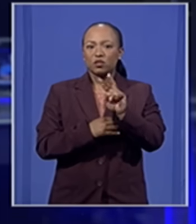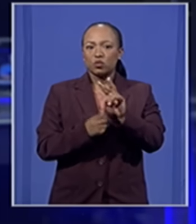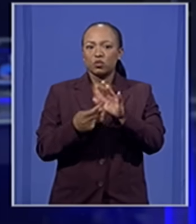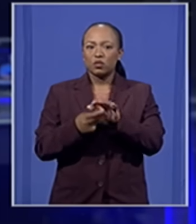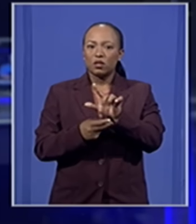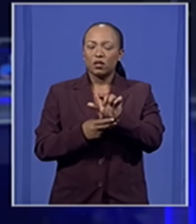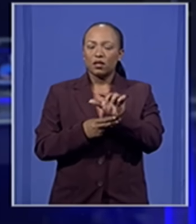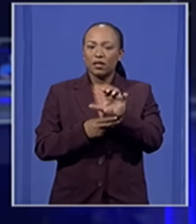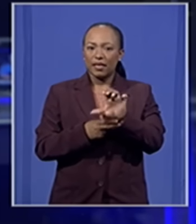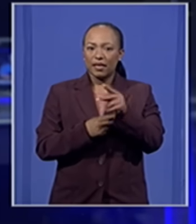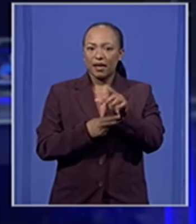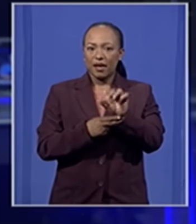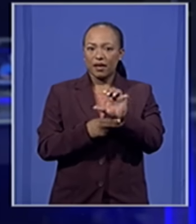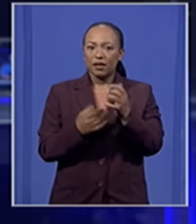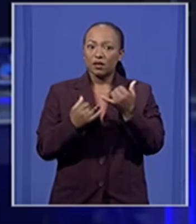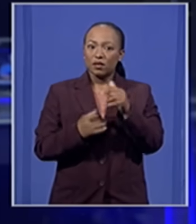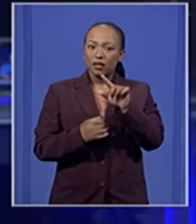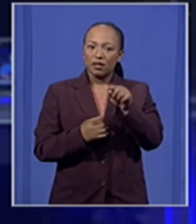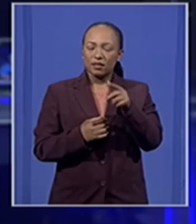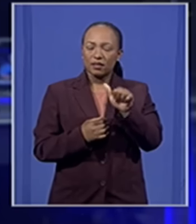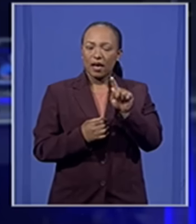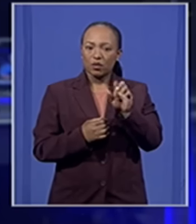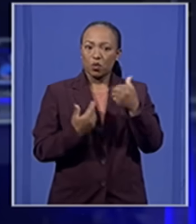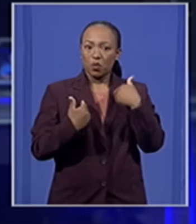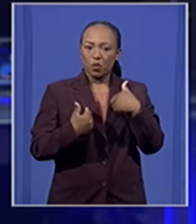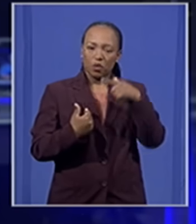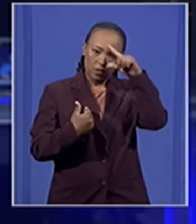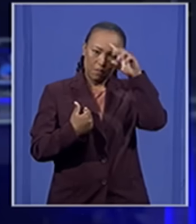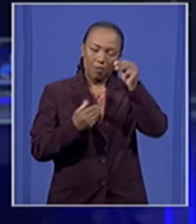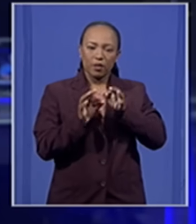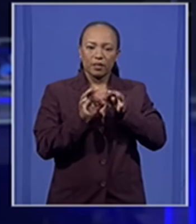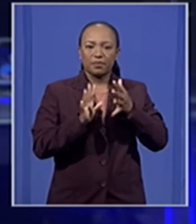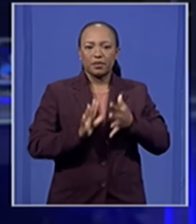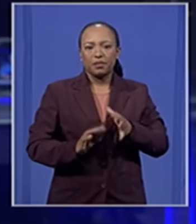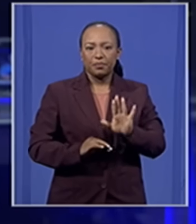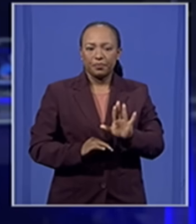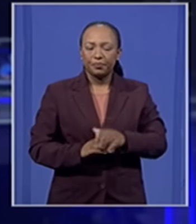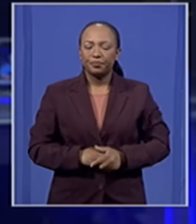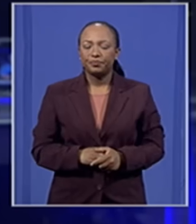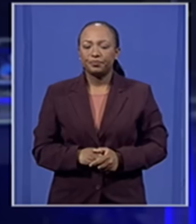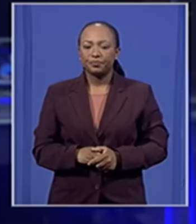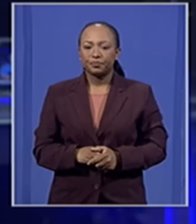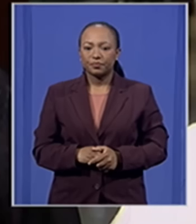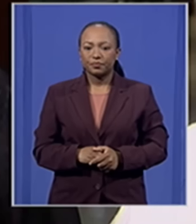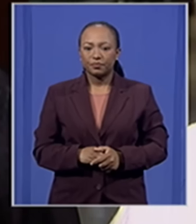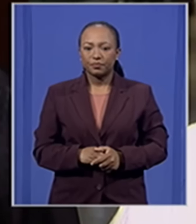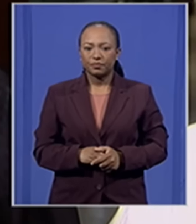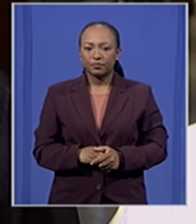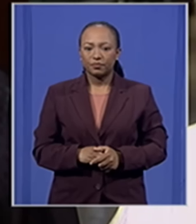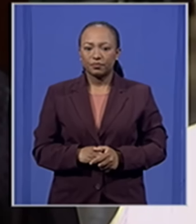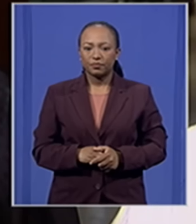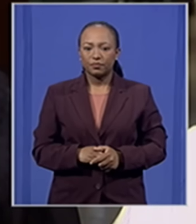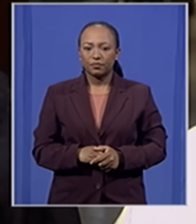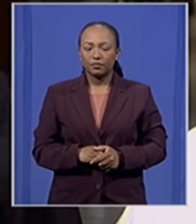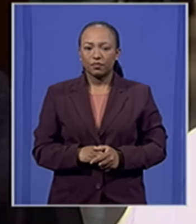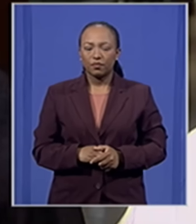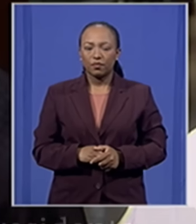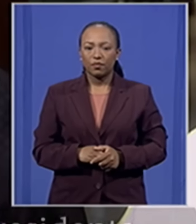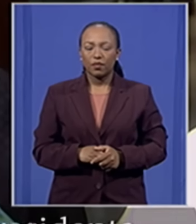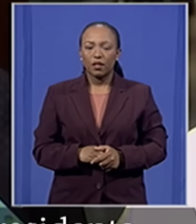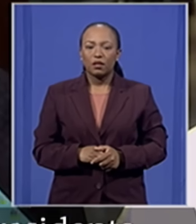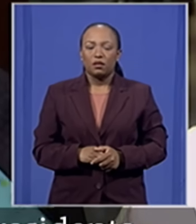tsa ka jeno go tla di hasetsa ke Thato Hlanyane ke tsamaha mmoho le Mpho Time puong ya matsoho. Clean audits do not lead